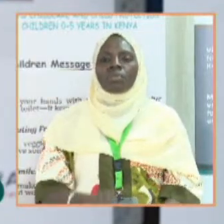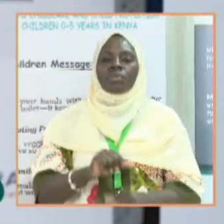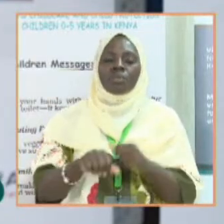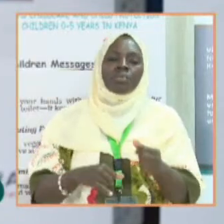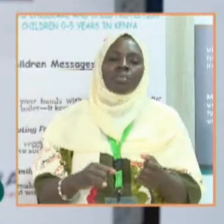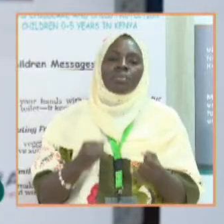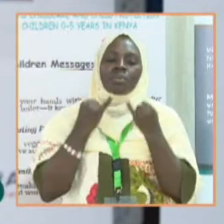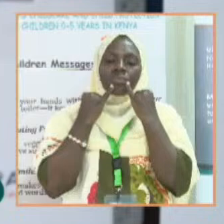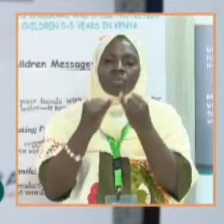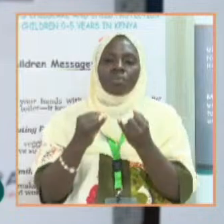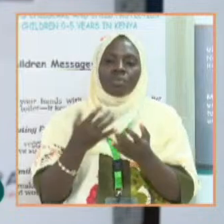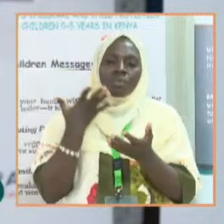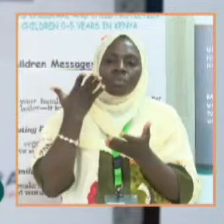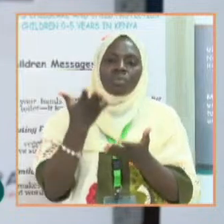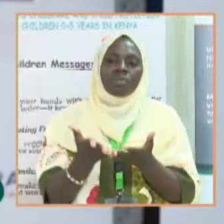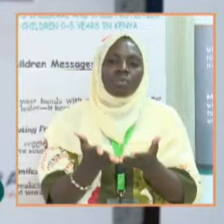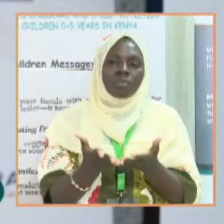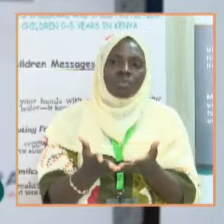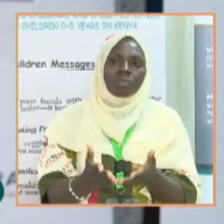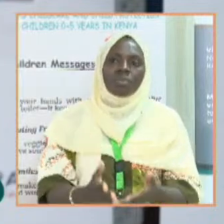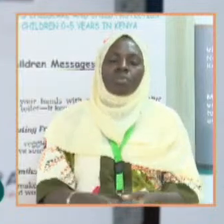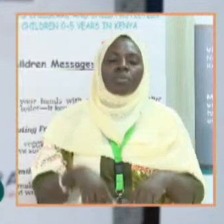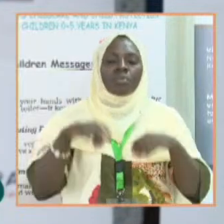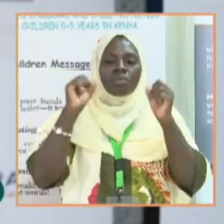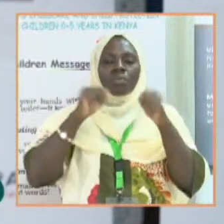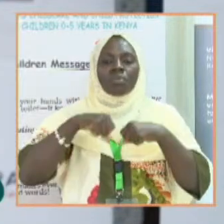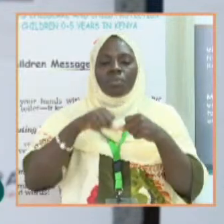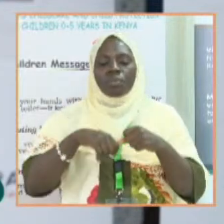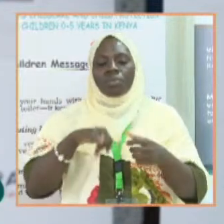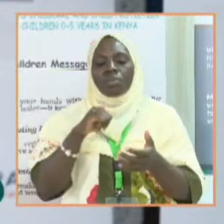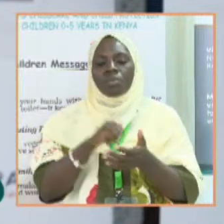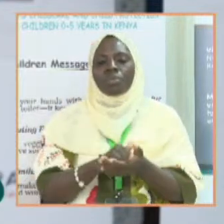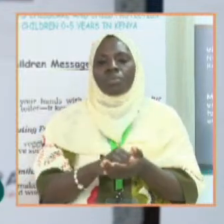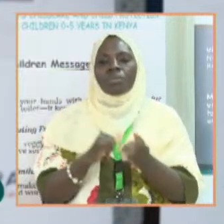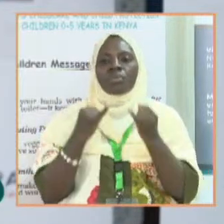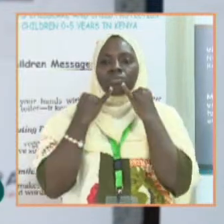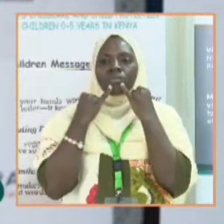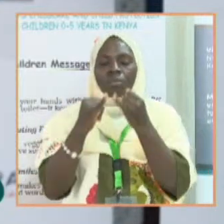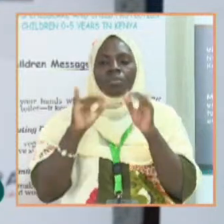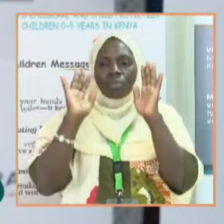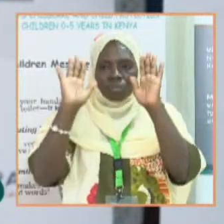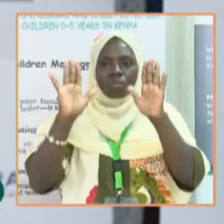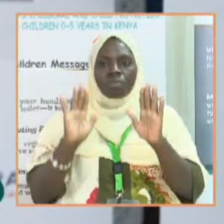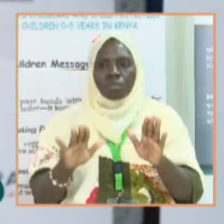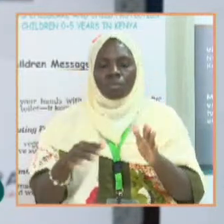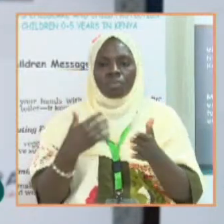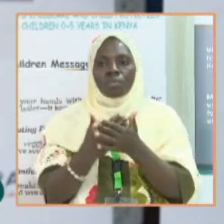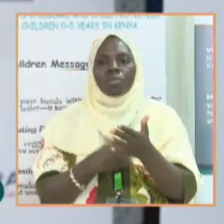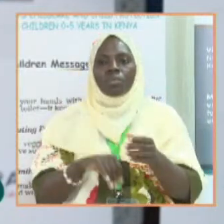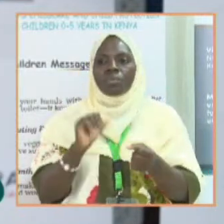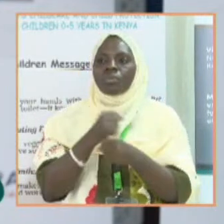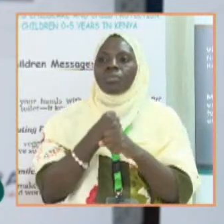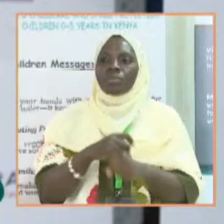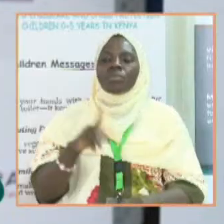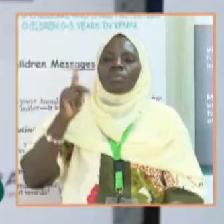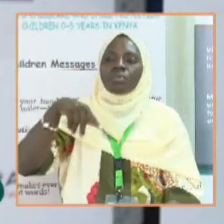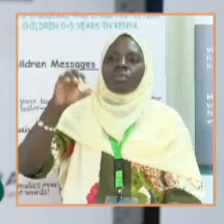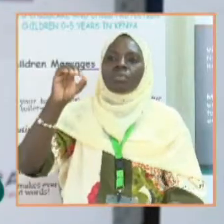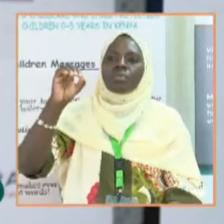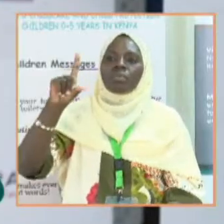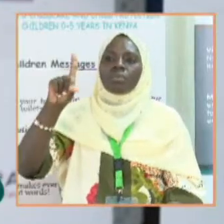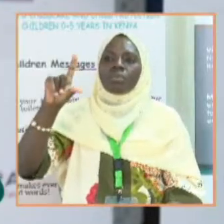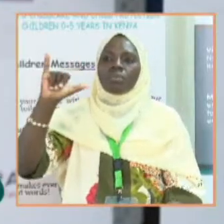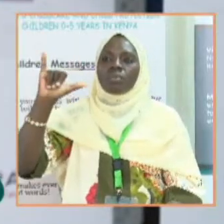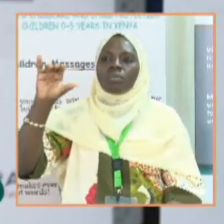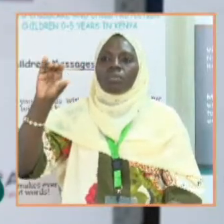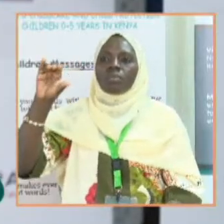availability and usage, we agree that data is important in making policies, and we were looking at where do the governments get and